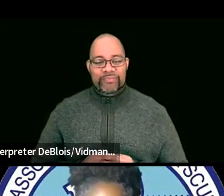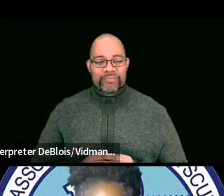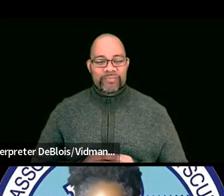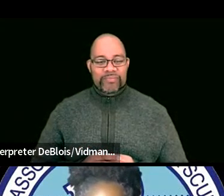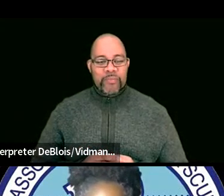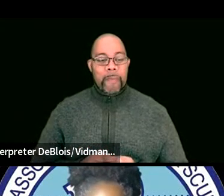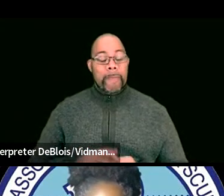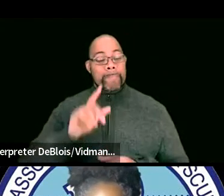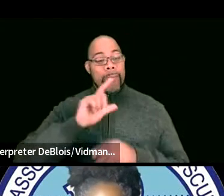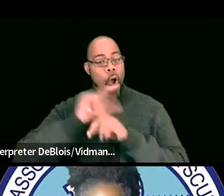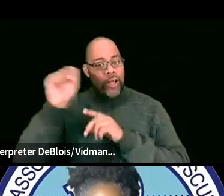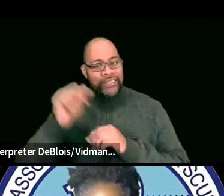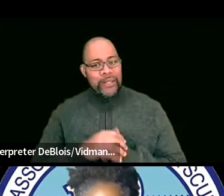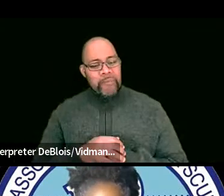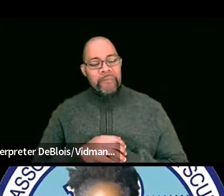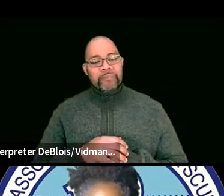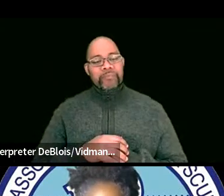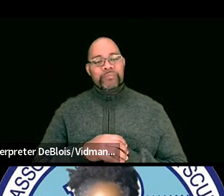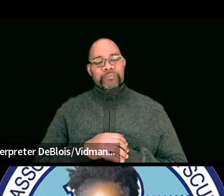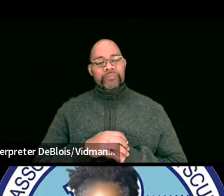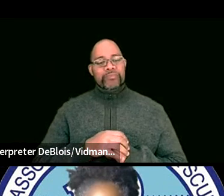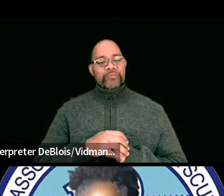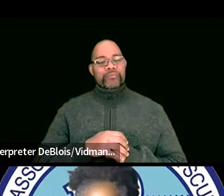Well, that's awesome.